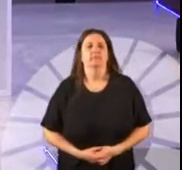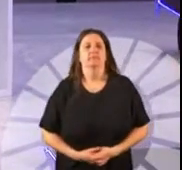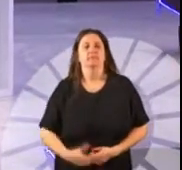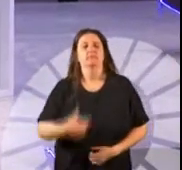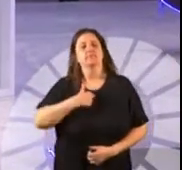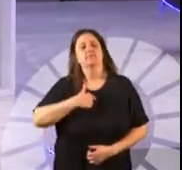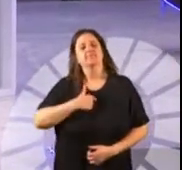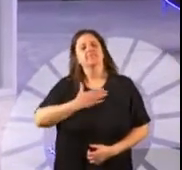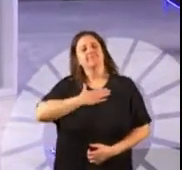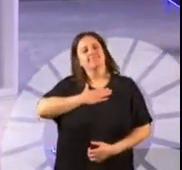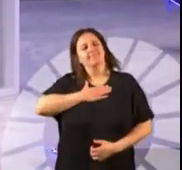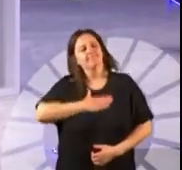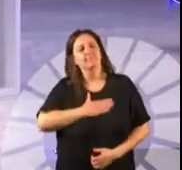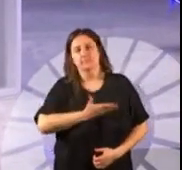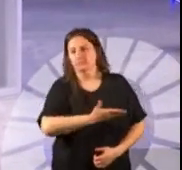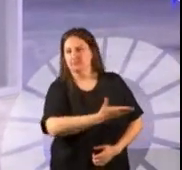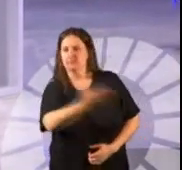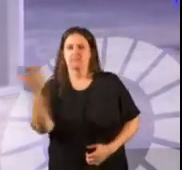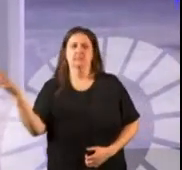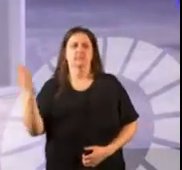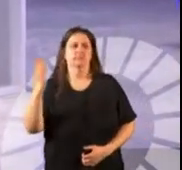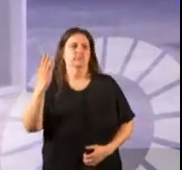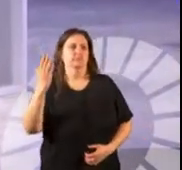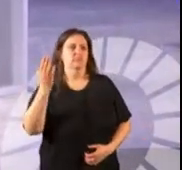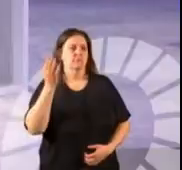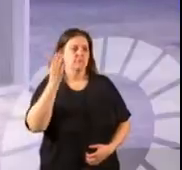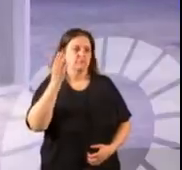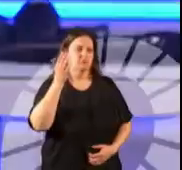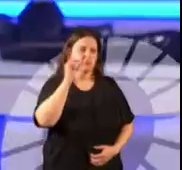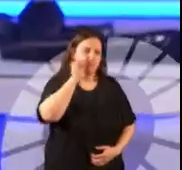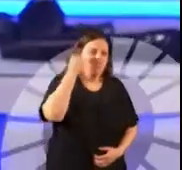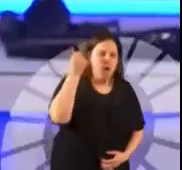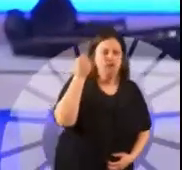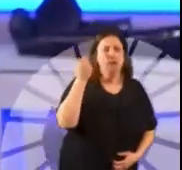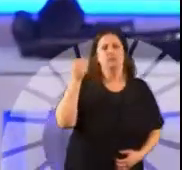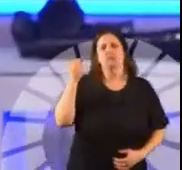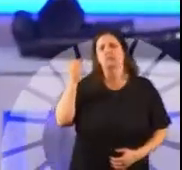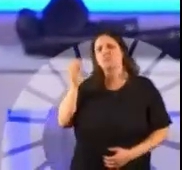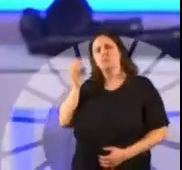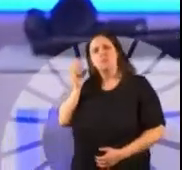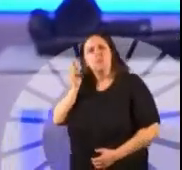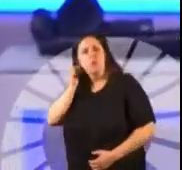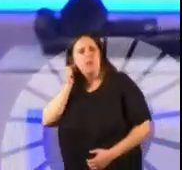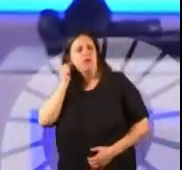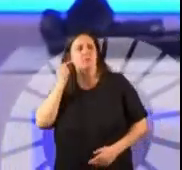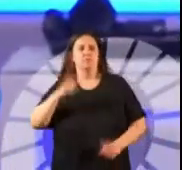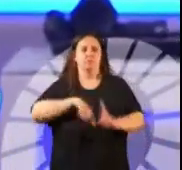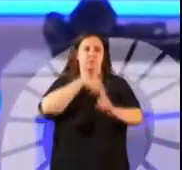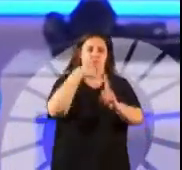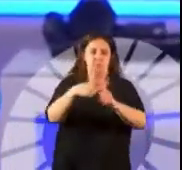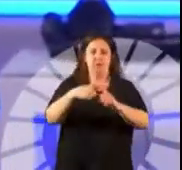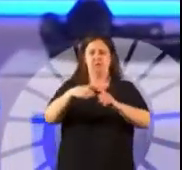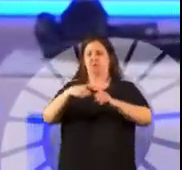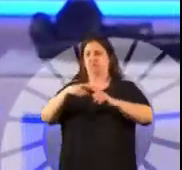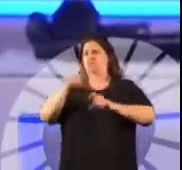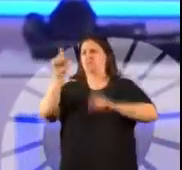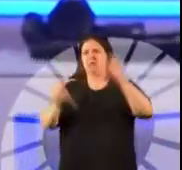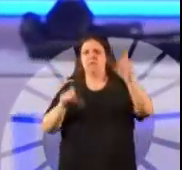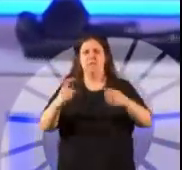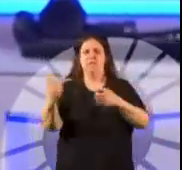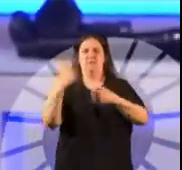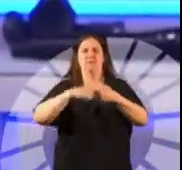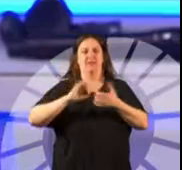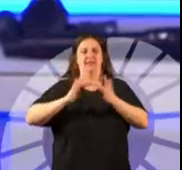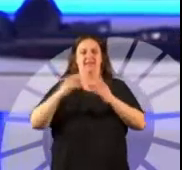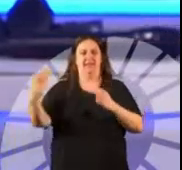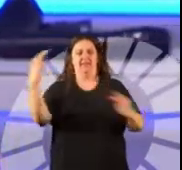It's 26 years now that since Beijing, but I want to say to you, all of you in the room, and also the 14,000 people who are actually